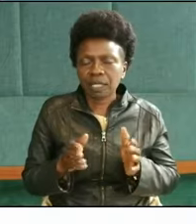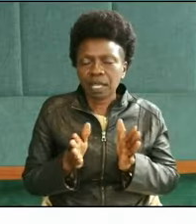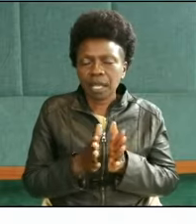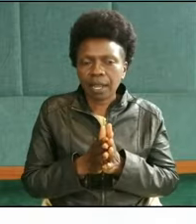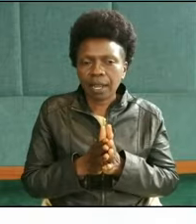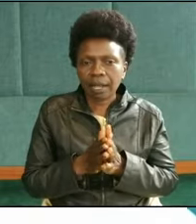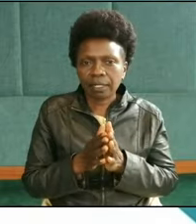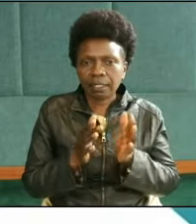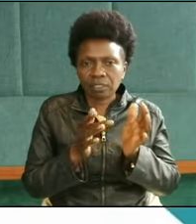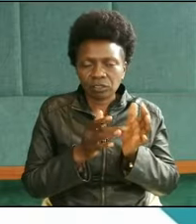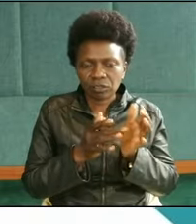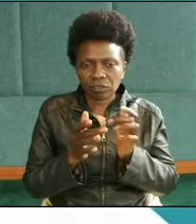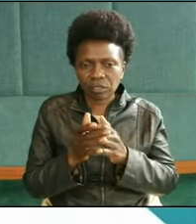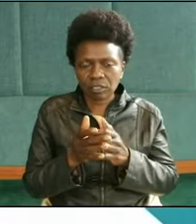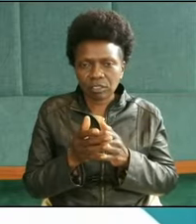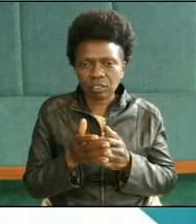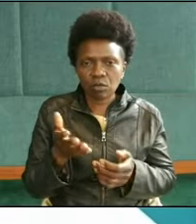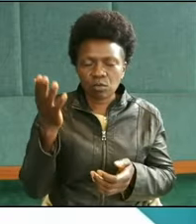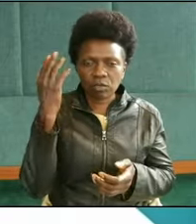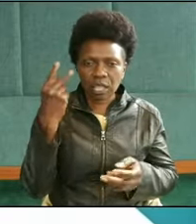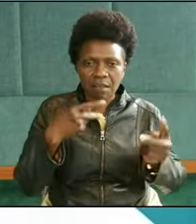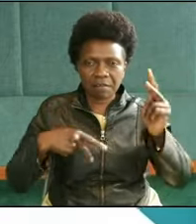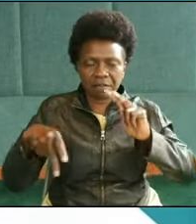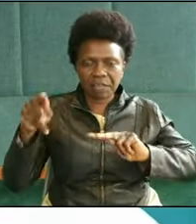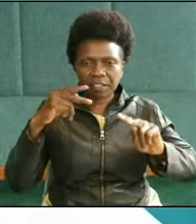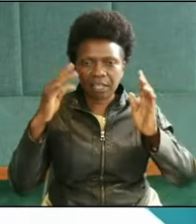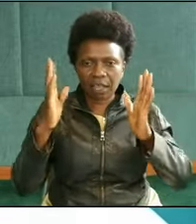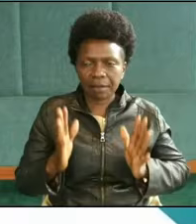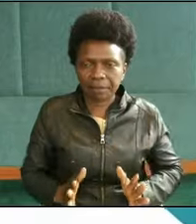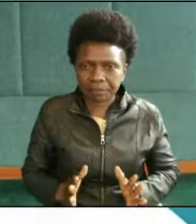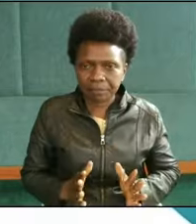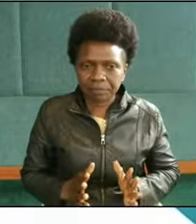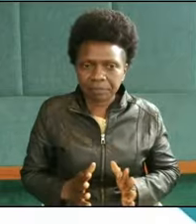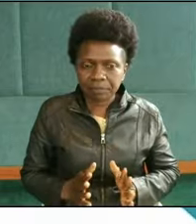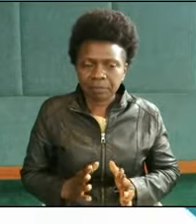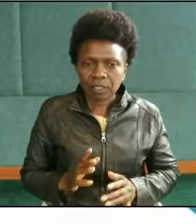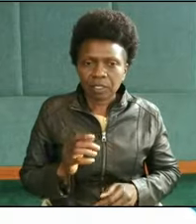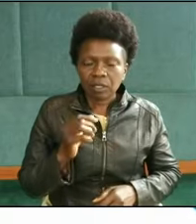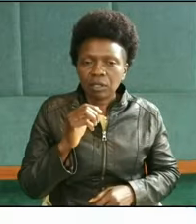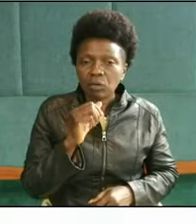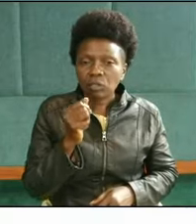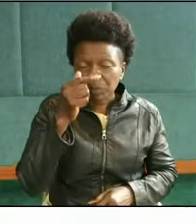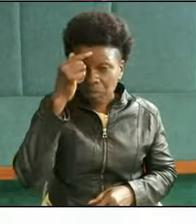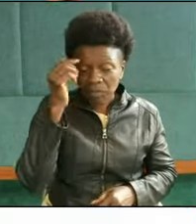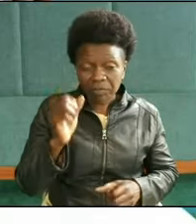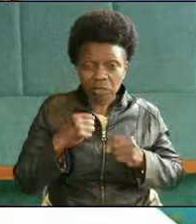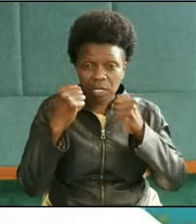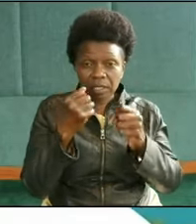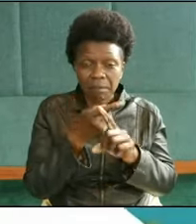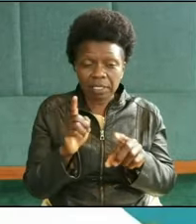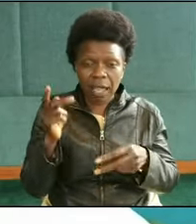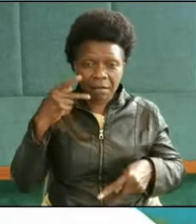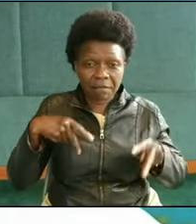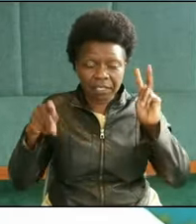And Jesus was a victor. Was not a victor because of his strength, but he was